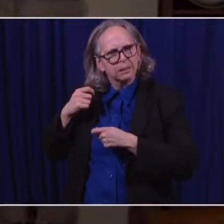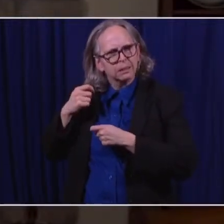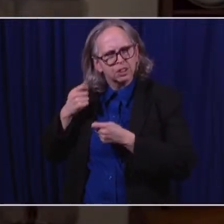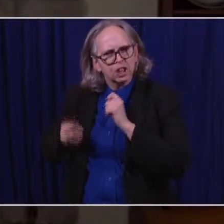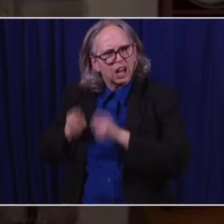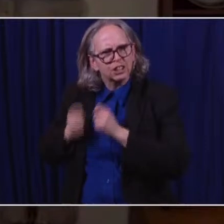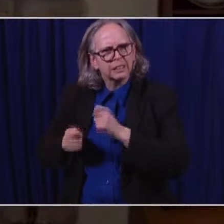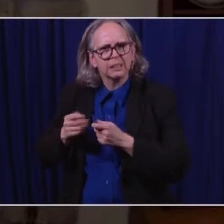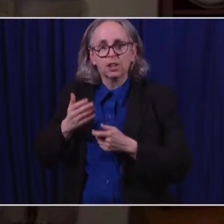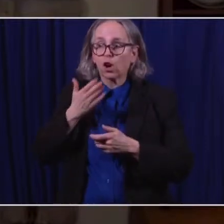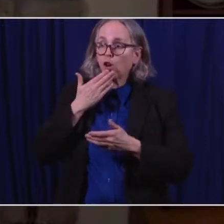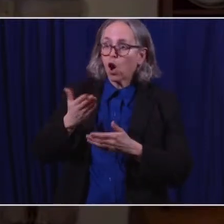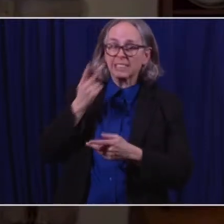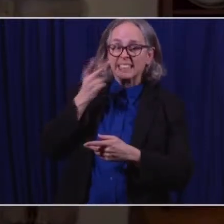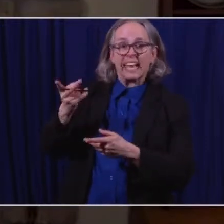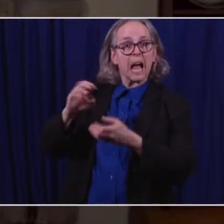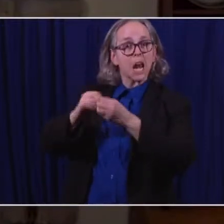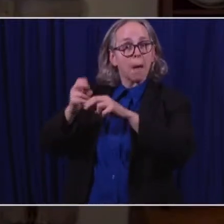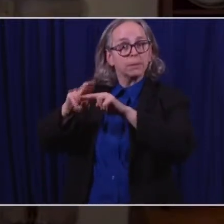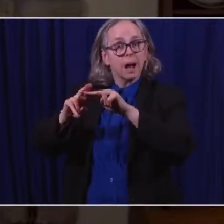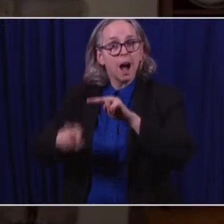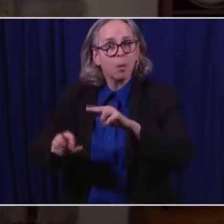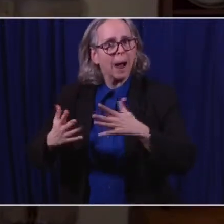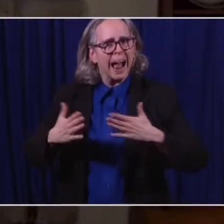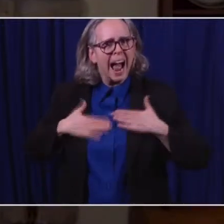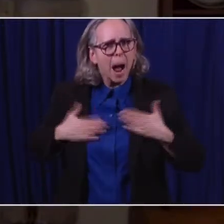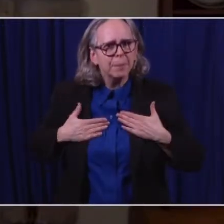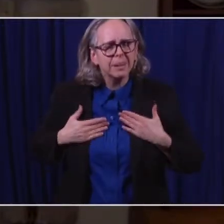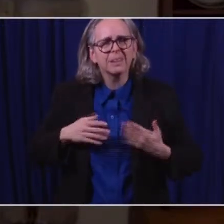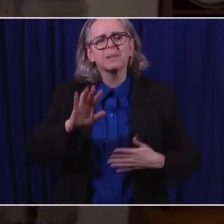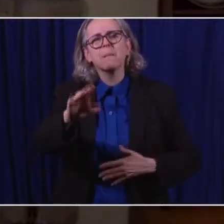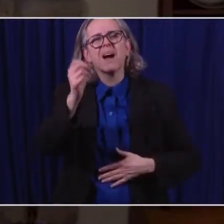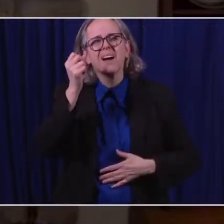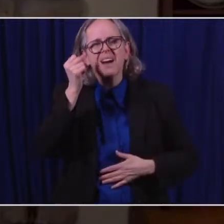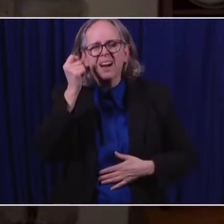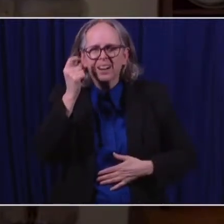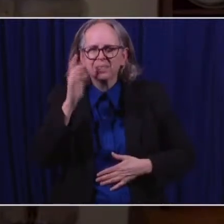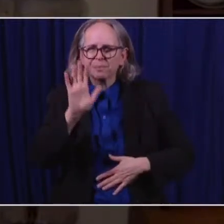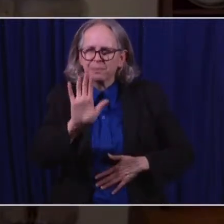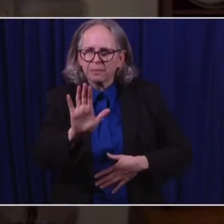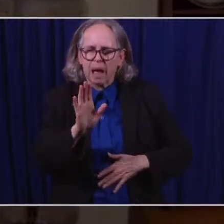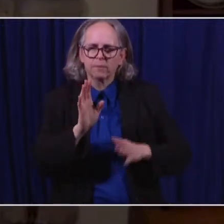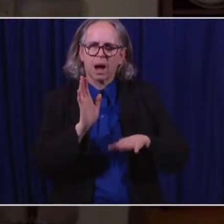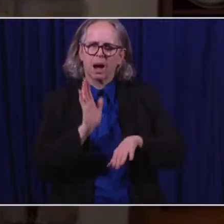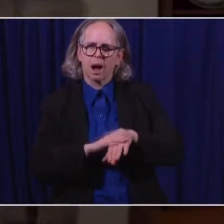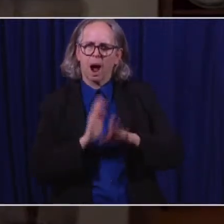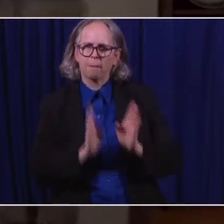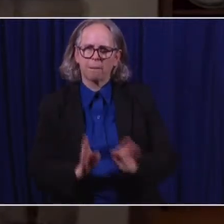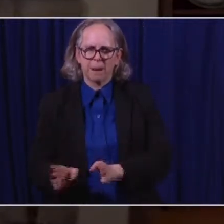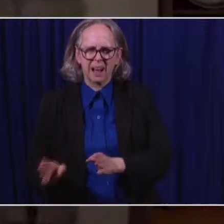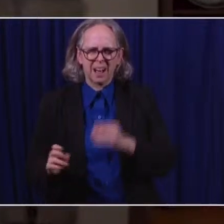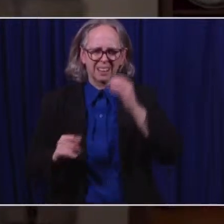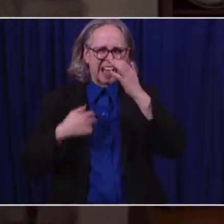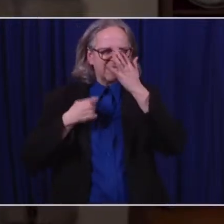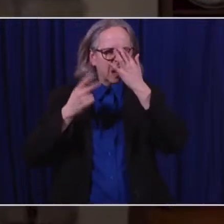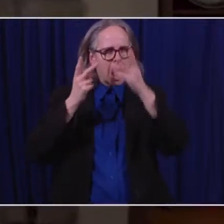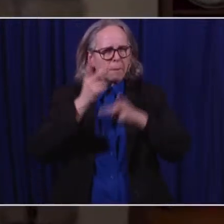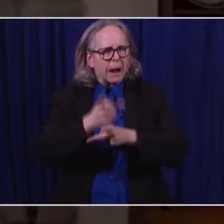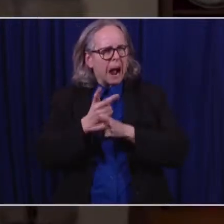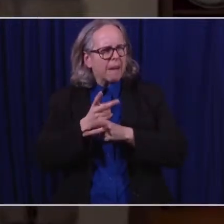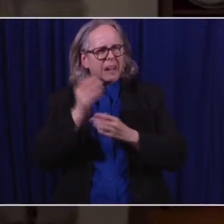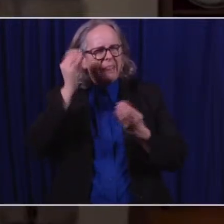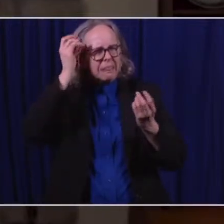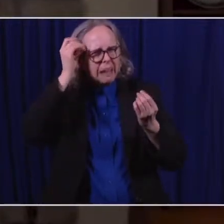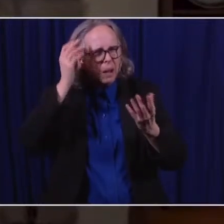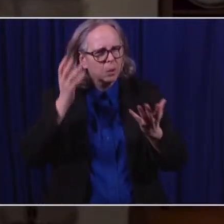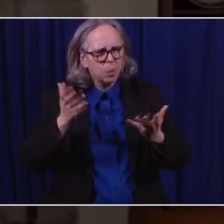it. What we don't want to do, and we don't want, we also are mindful that people have to plan,